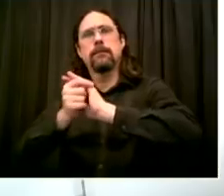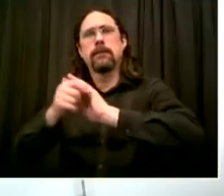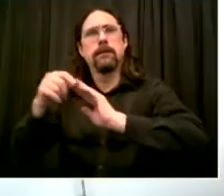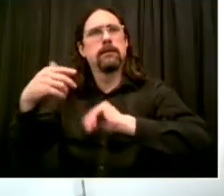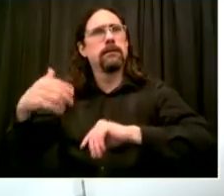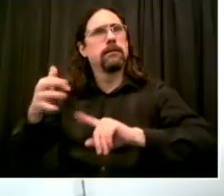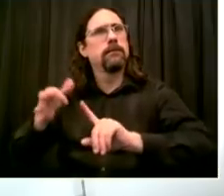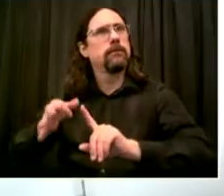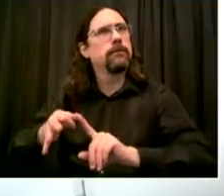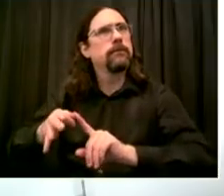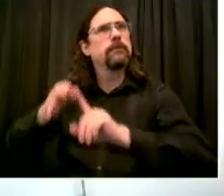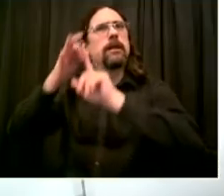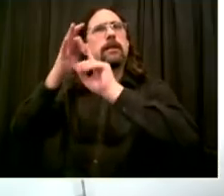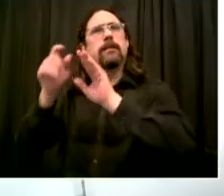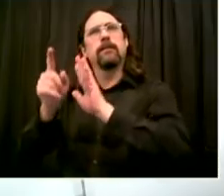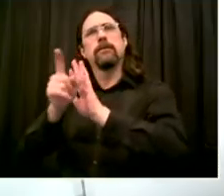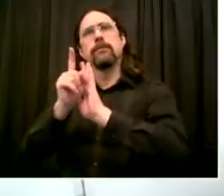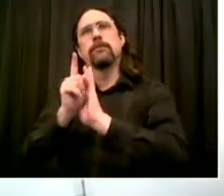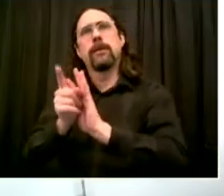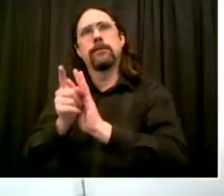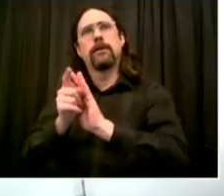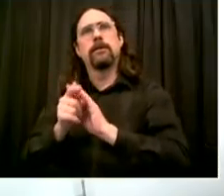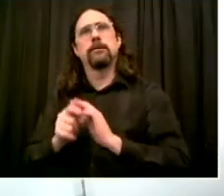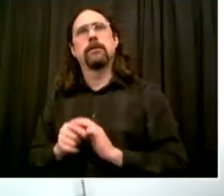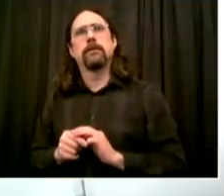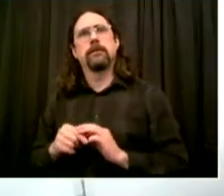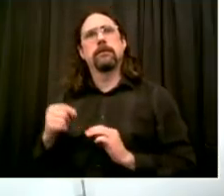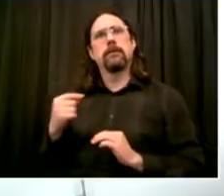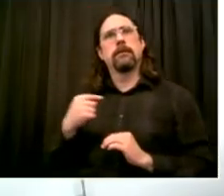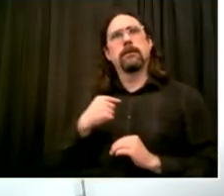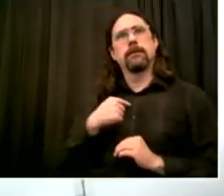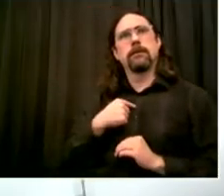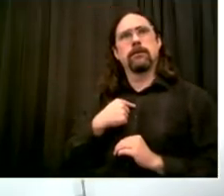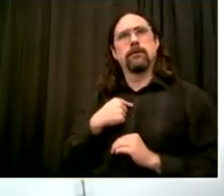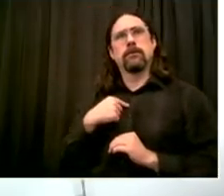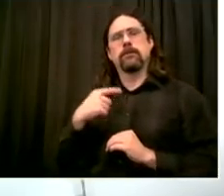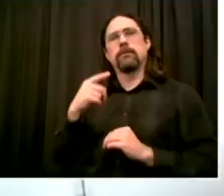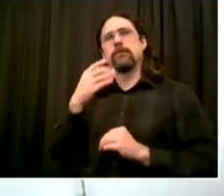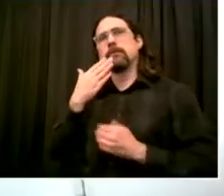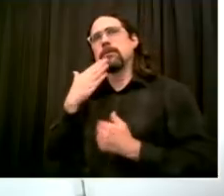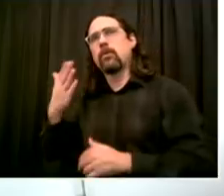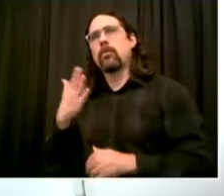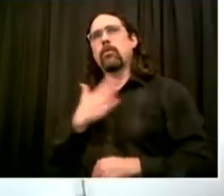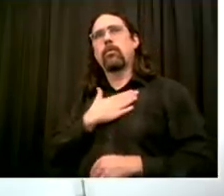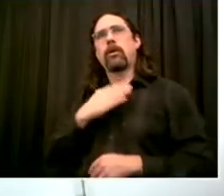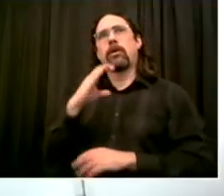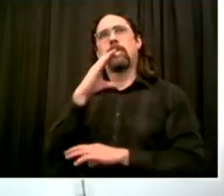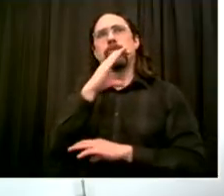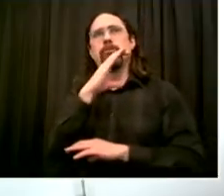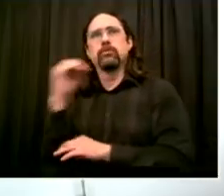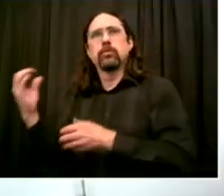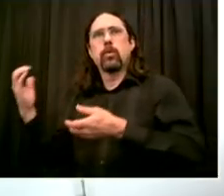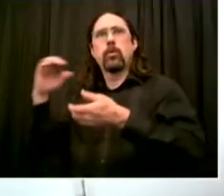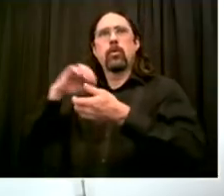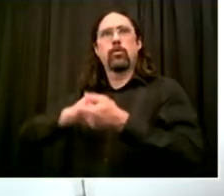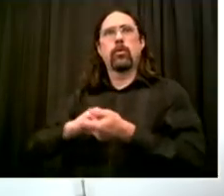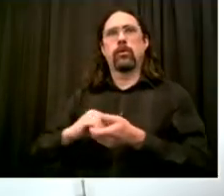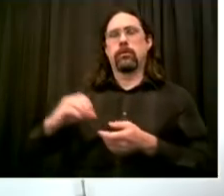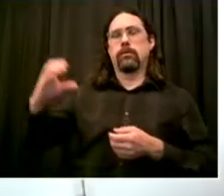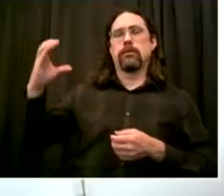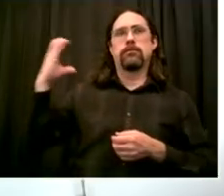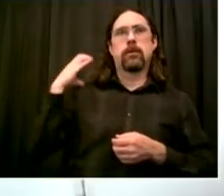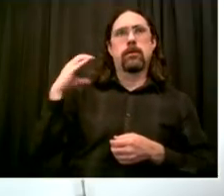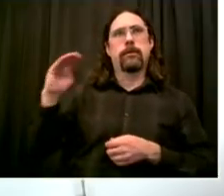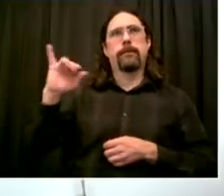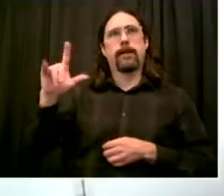Violence partners, all of you, particularly my sister Erica Ford, that I've admired for so many years. And I'm going to tell you a little